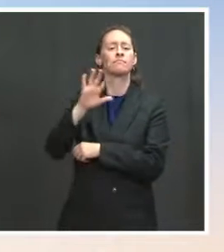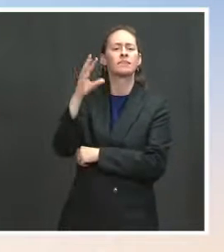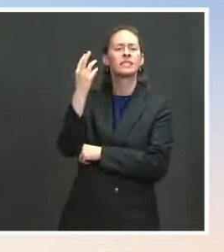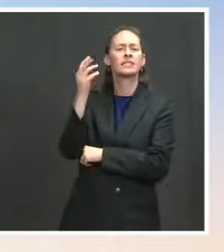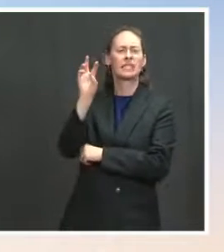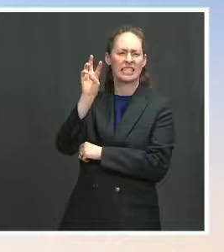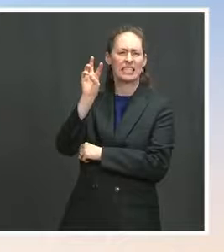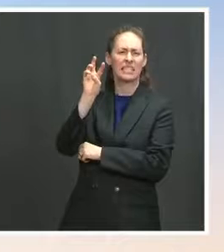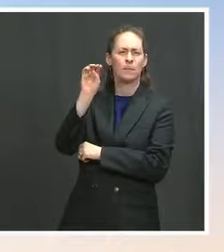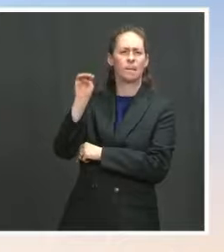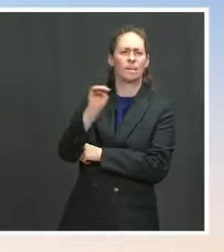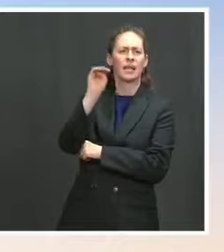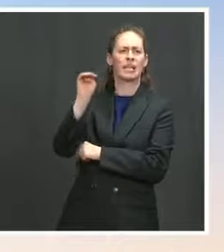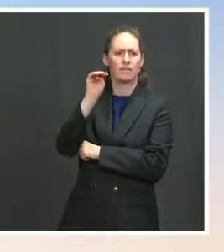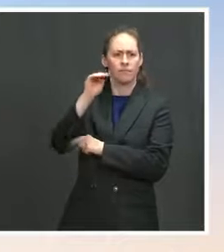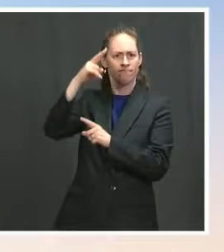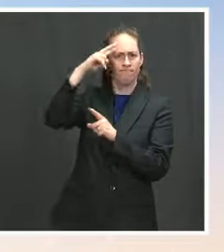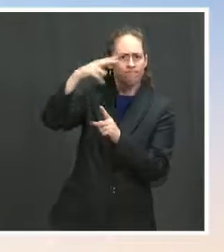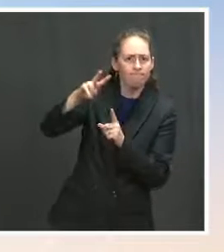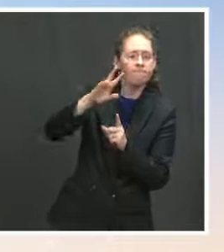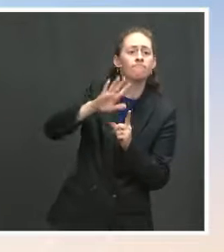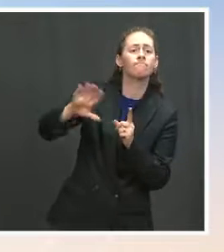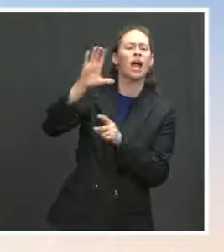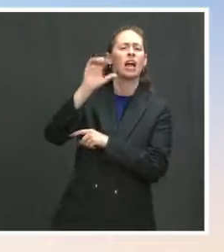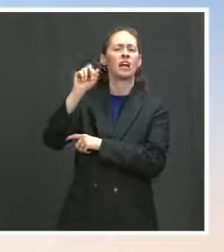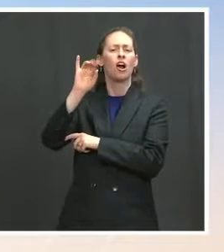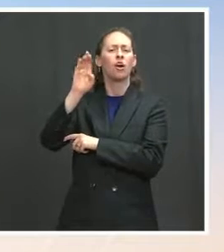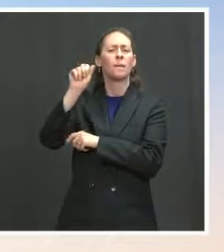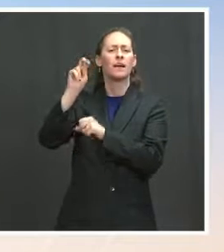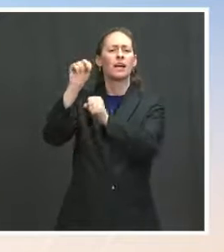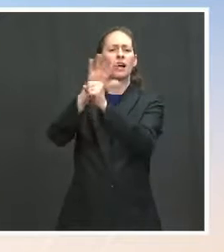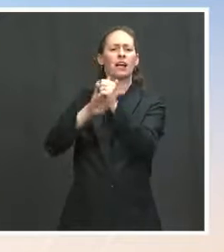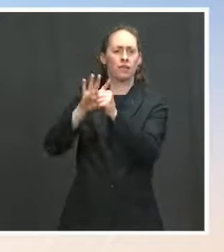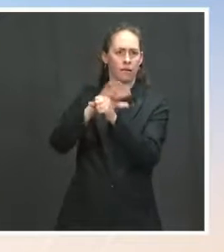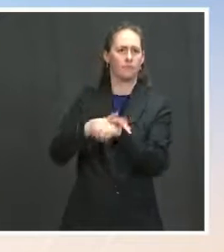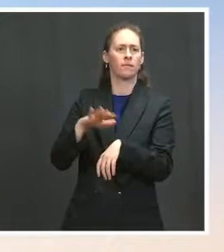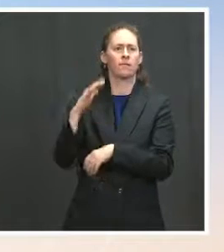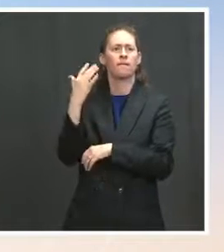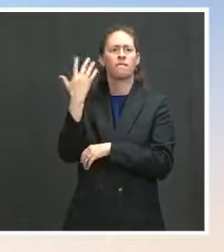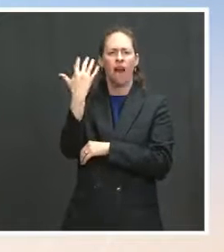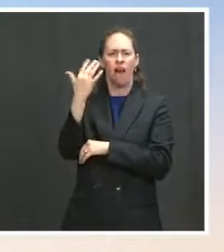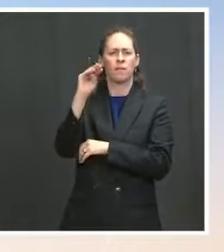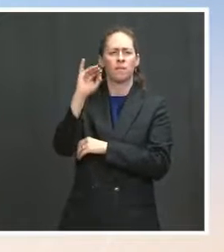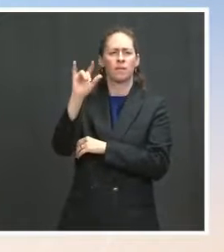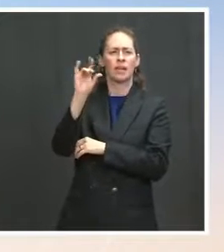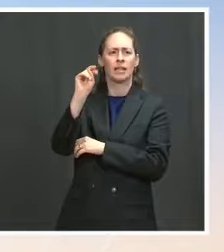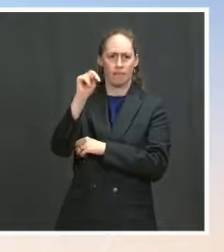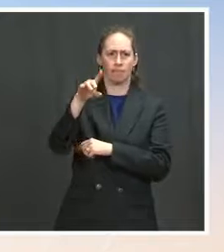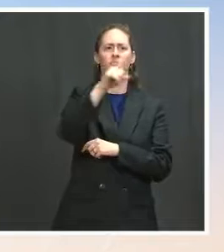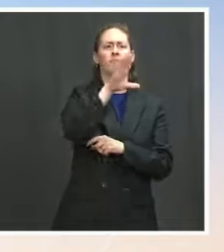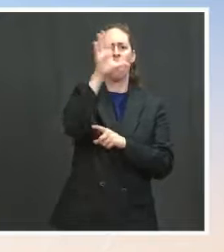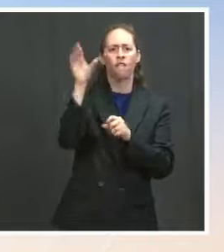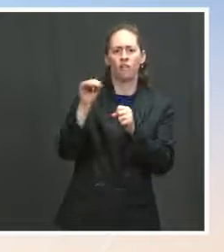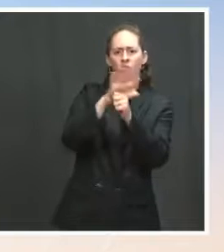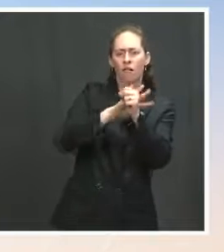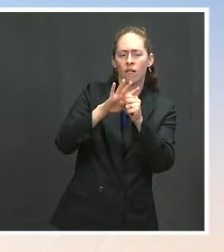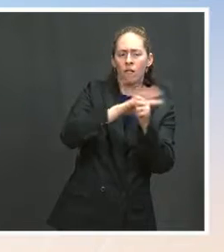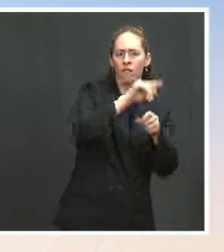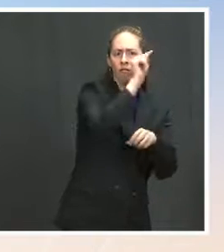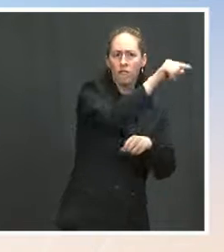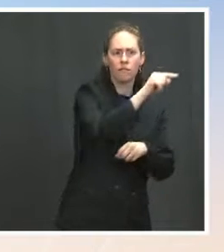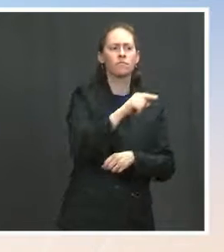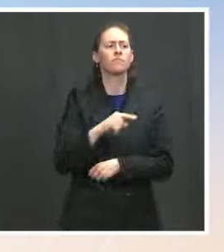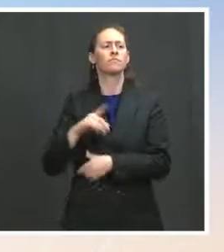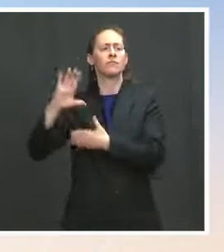and Southeast Asia, $5 million with the African Union and Africa CDC. And we're sharing 25% of these vaccines with countries